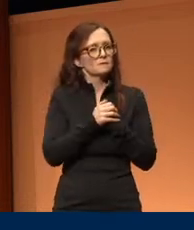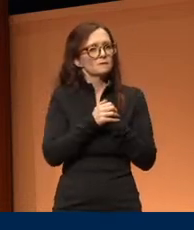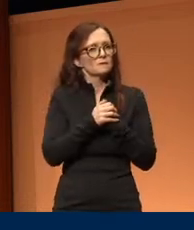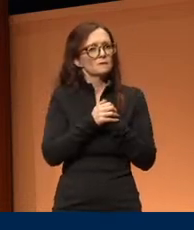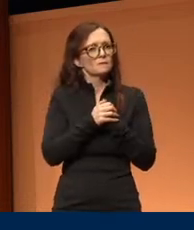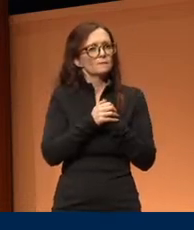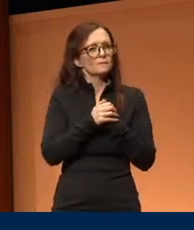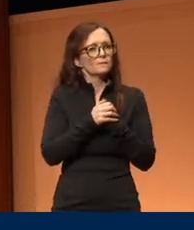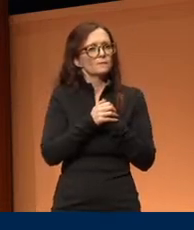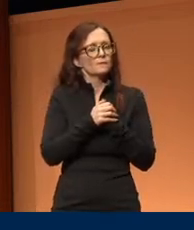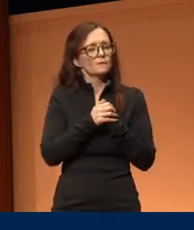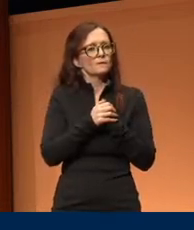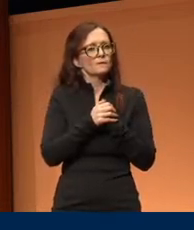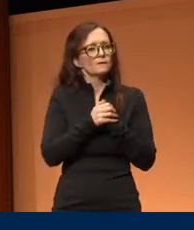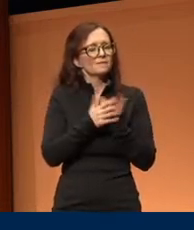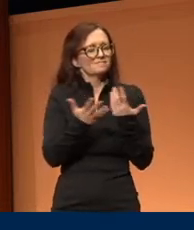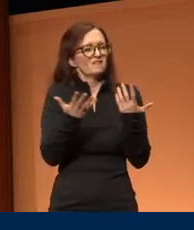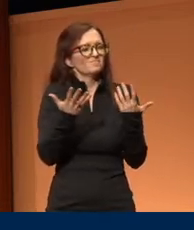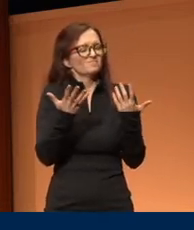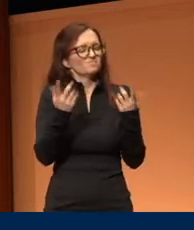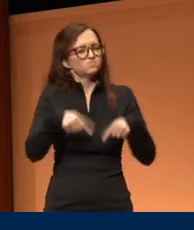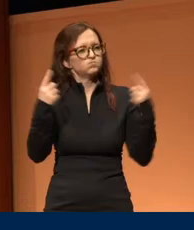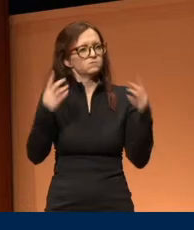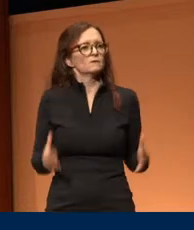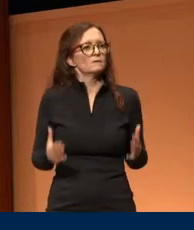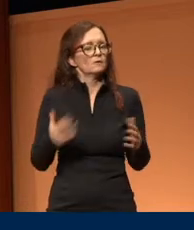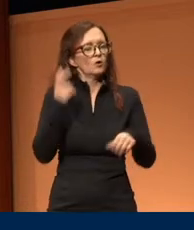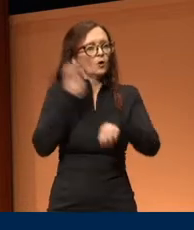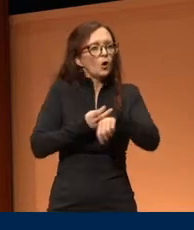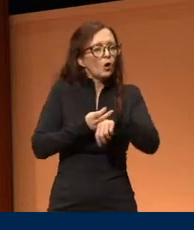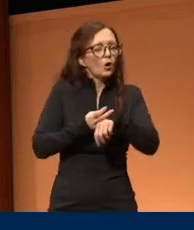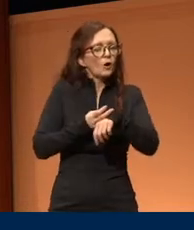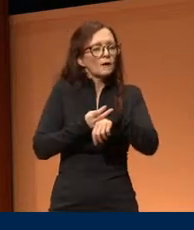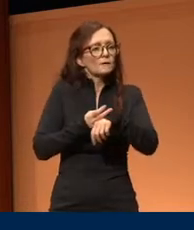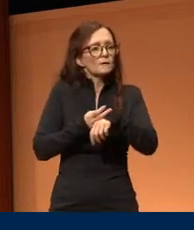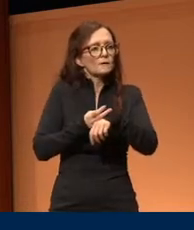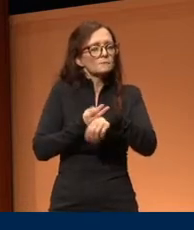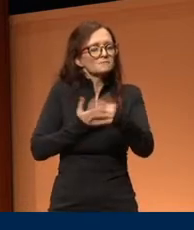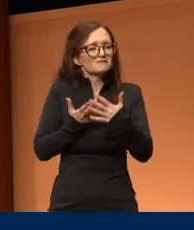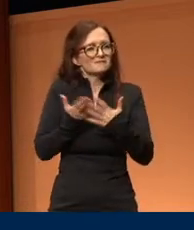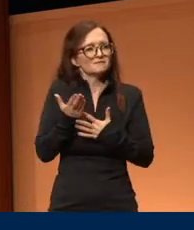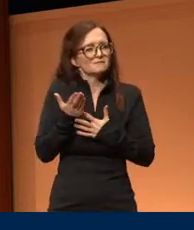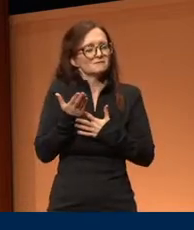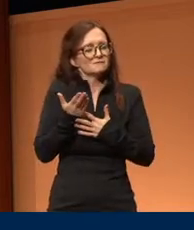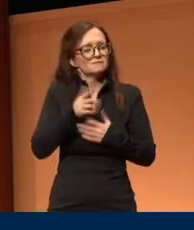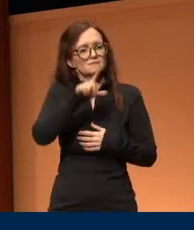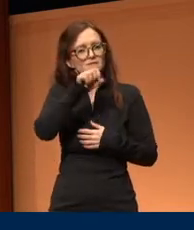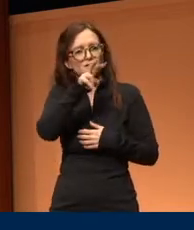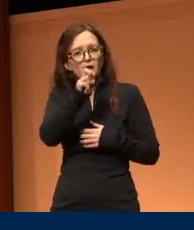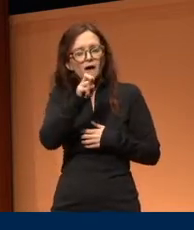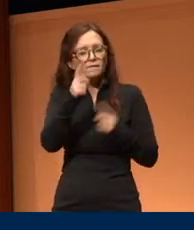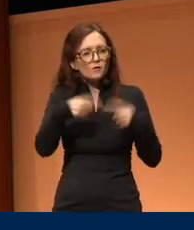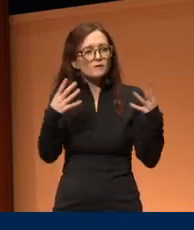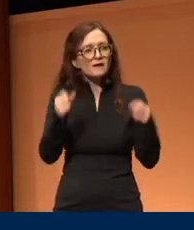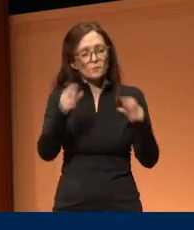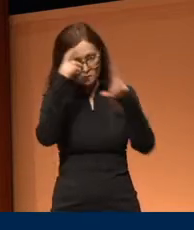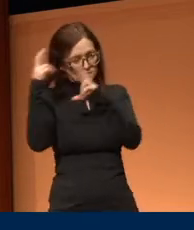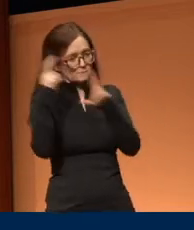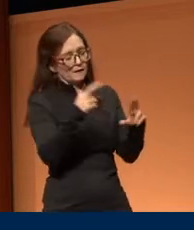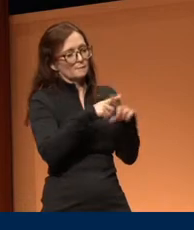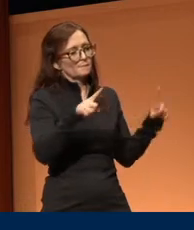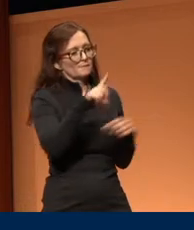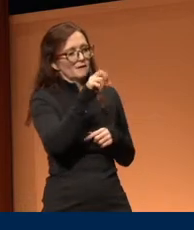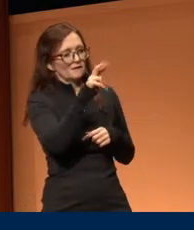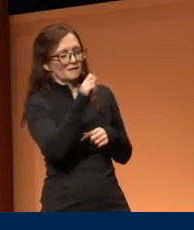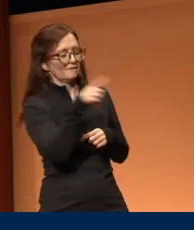we're adversaries. It's very hard once you're in that mindset to love your adversary. You can respect them, but loving